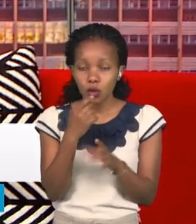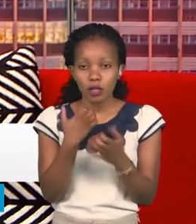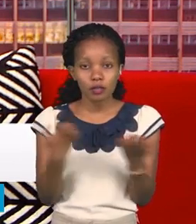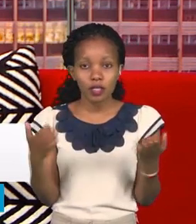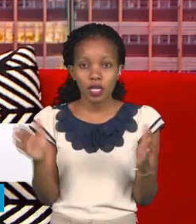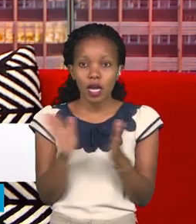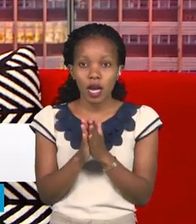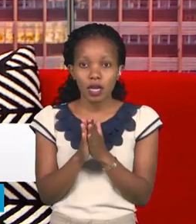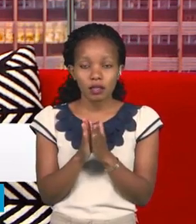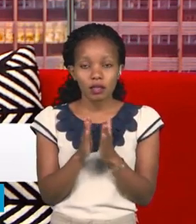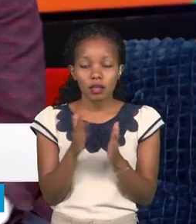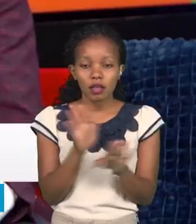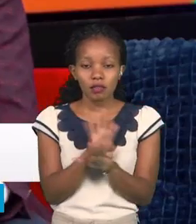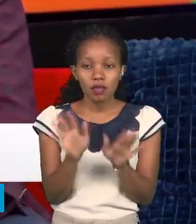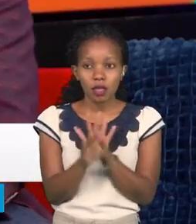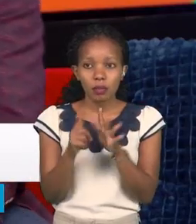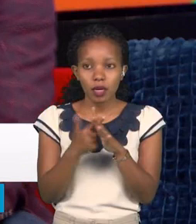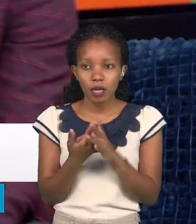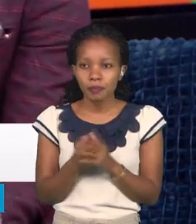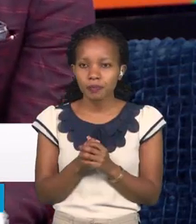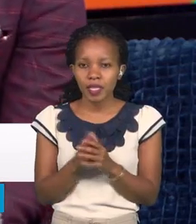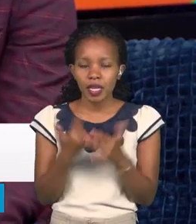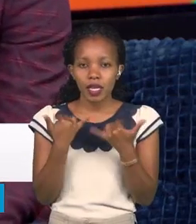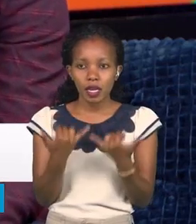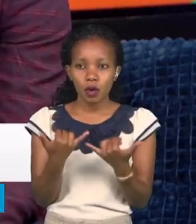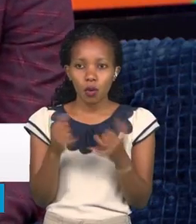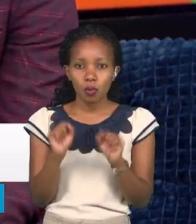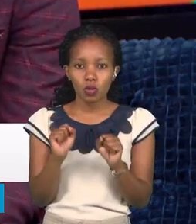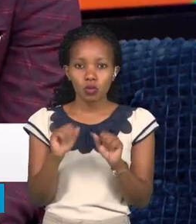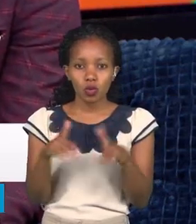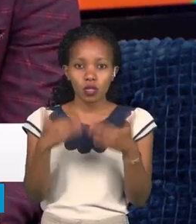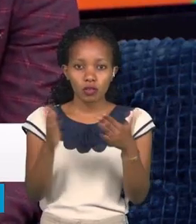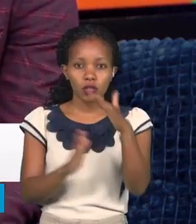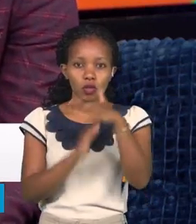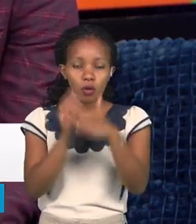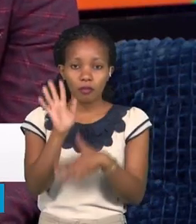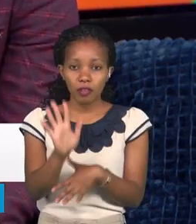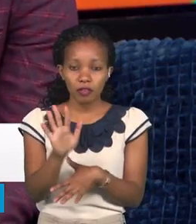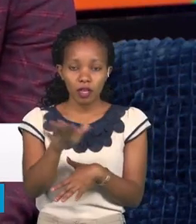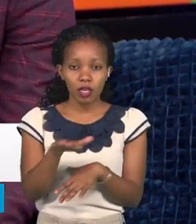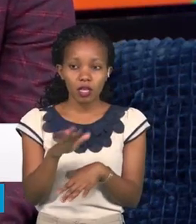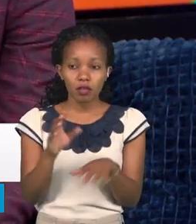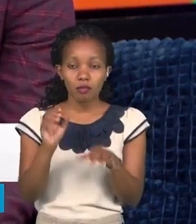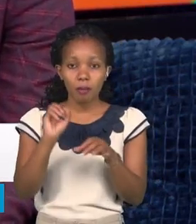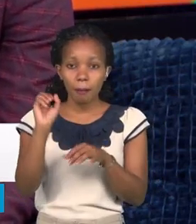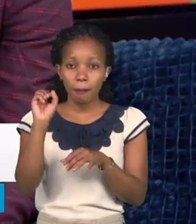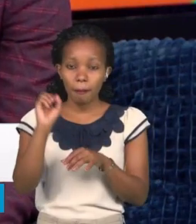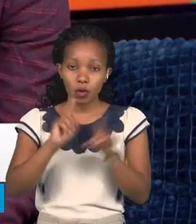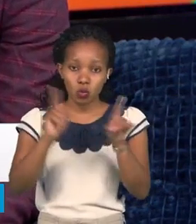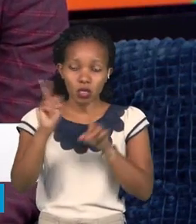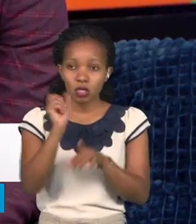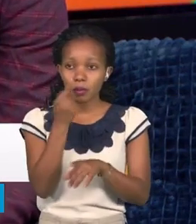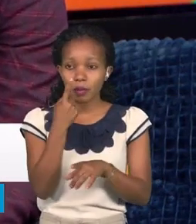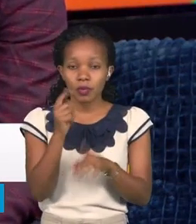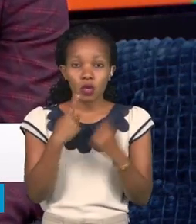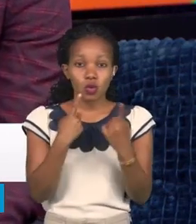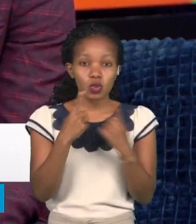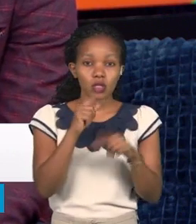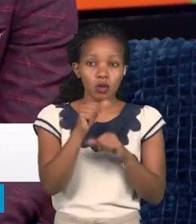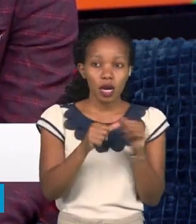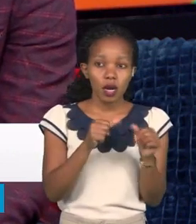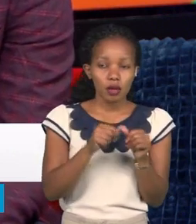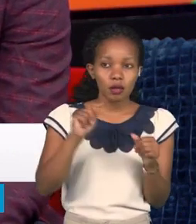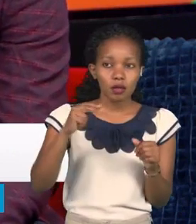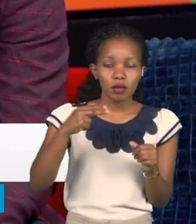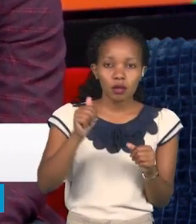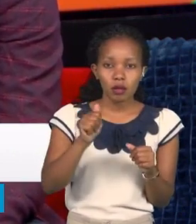and then the story began. Wow, interesting. Now, maybe you can give us the top five destinations for medical tourism. You mentioned Thailand, the likes of